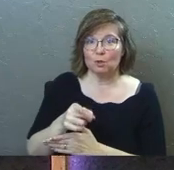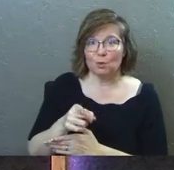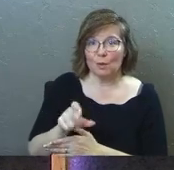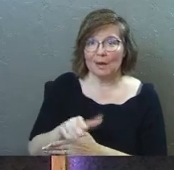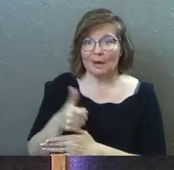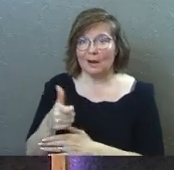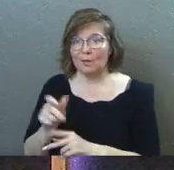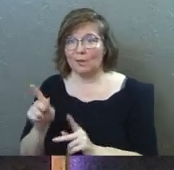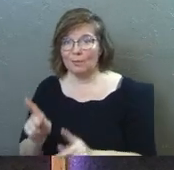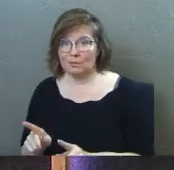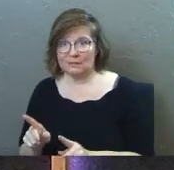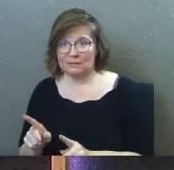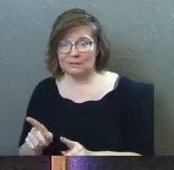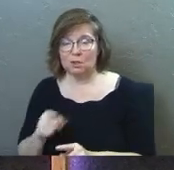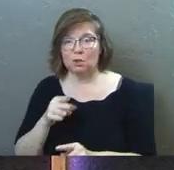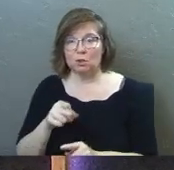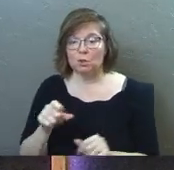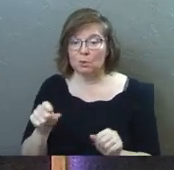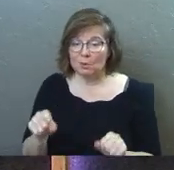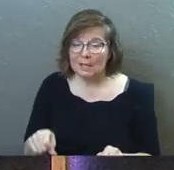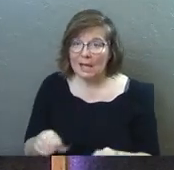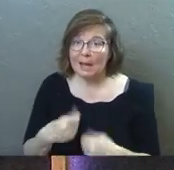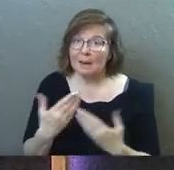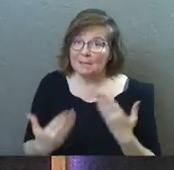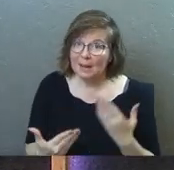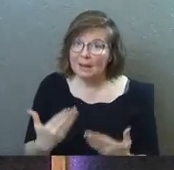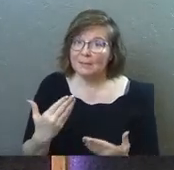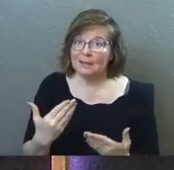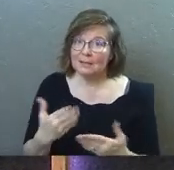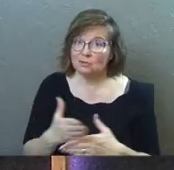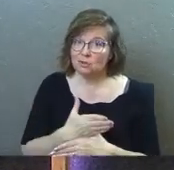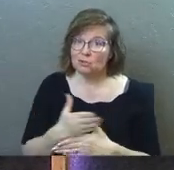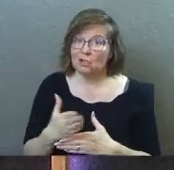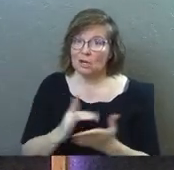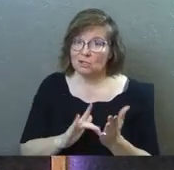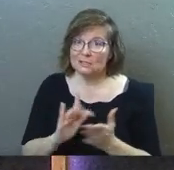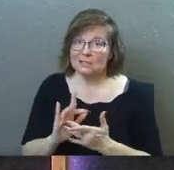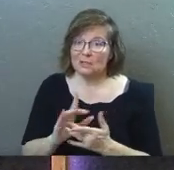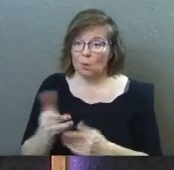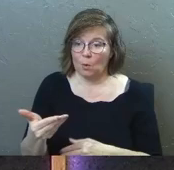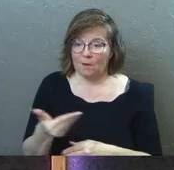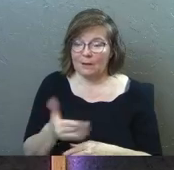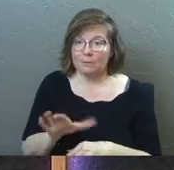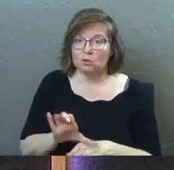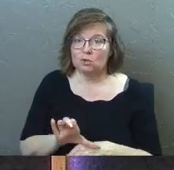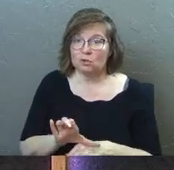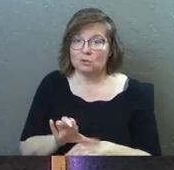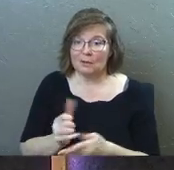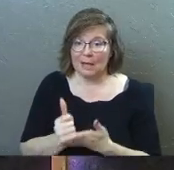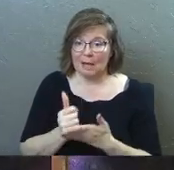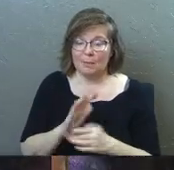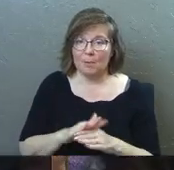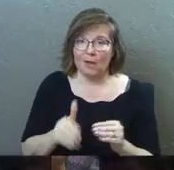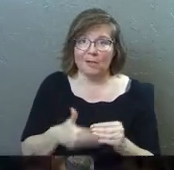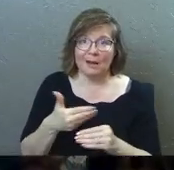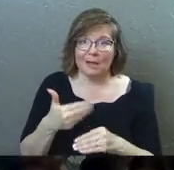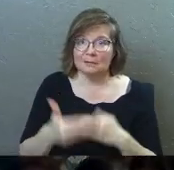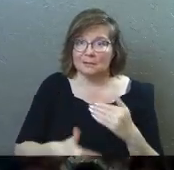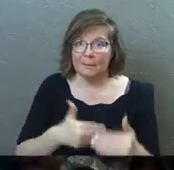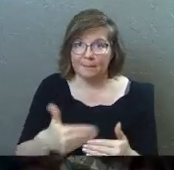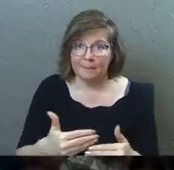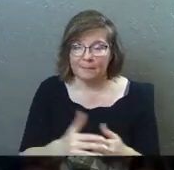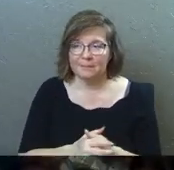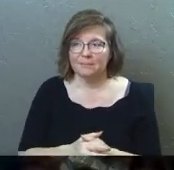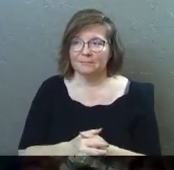and another person, where you can maybe share Jesus or invite them to church, help them on their next step.